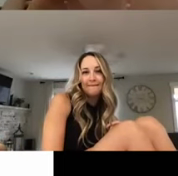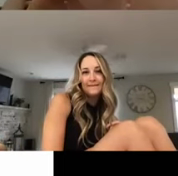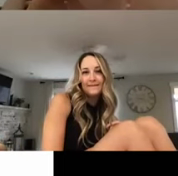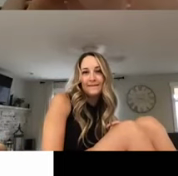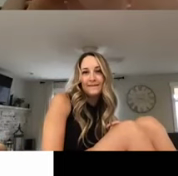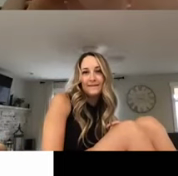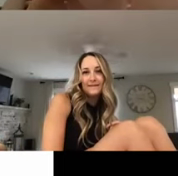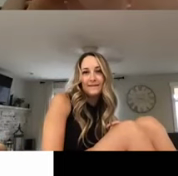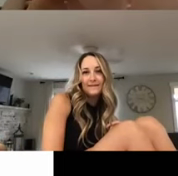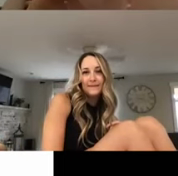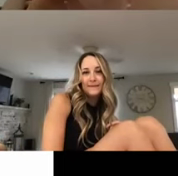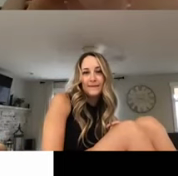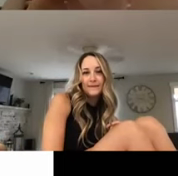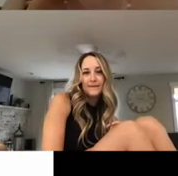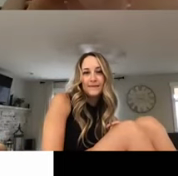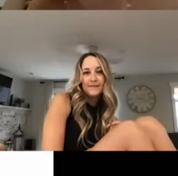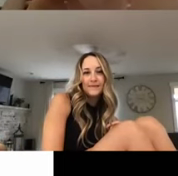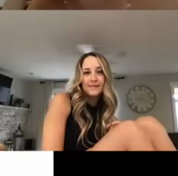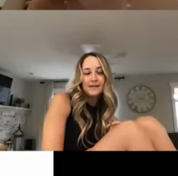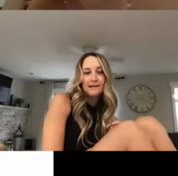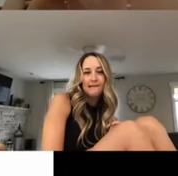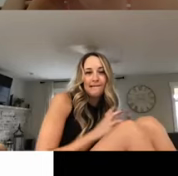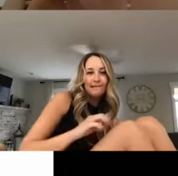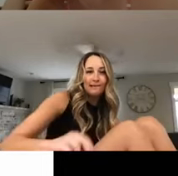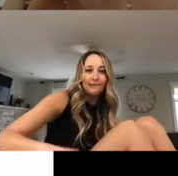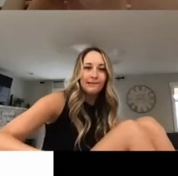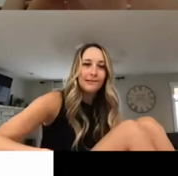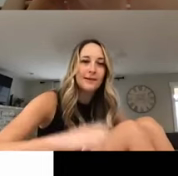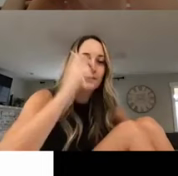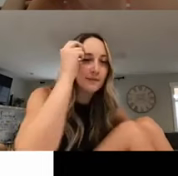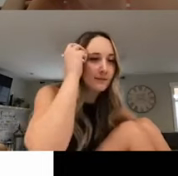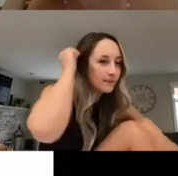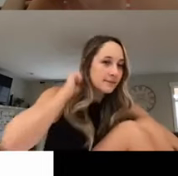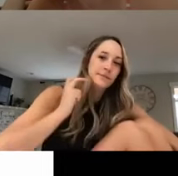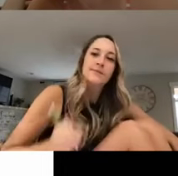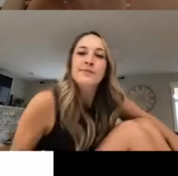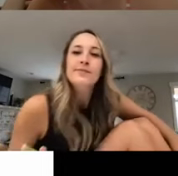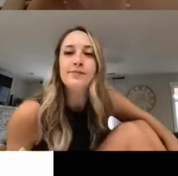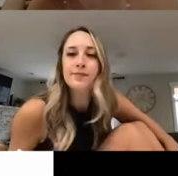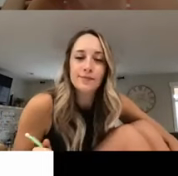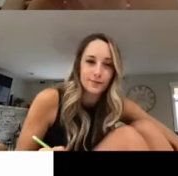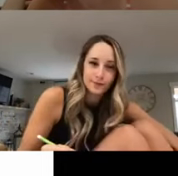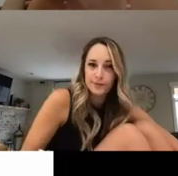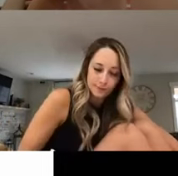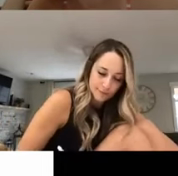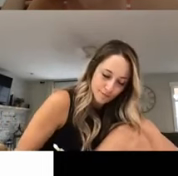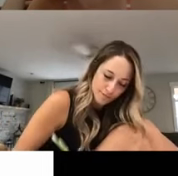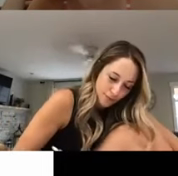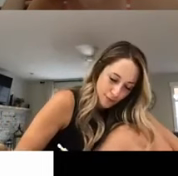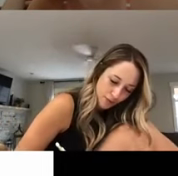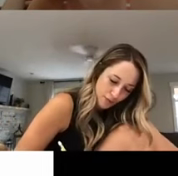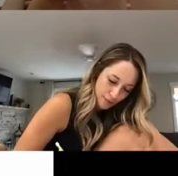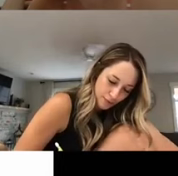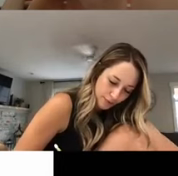Translator. Exactly. You would need to translate it. And that is the second step in the process, translation. Translation